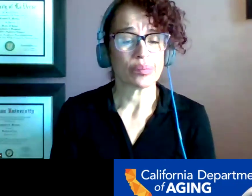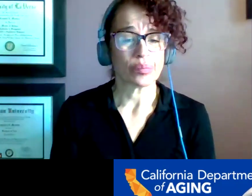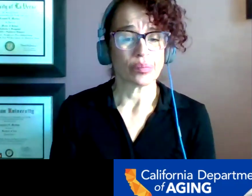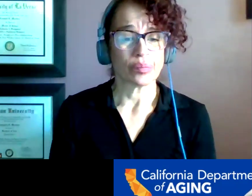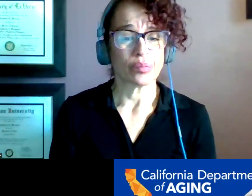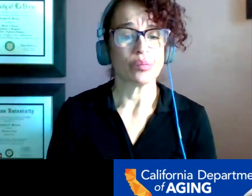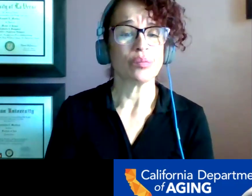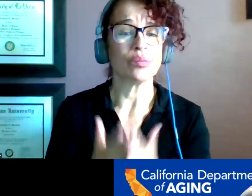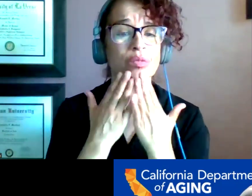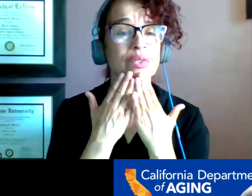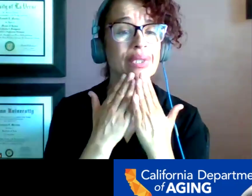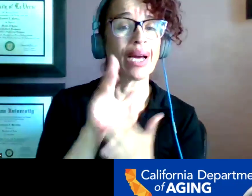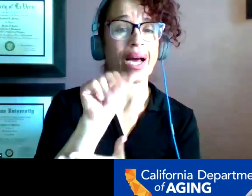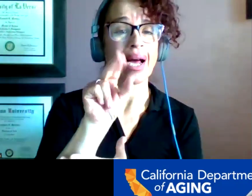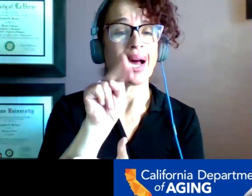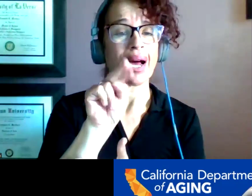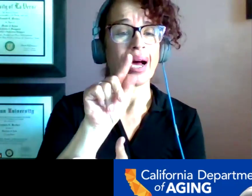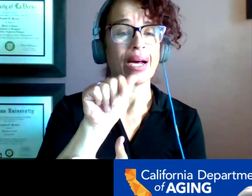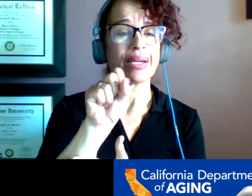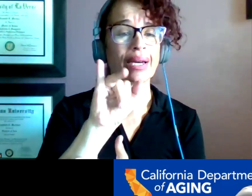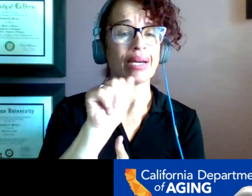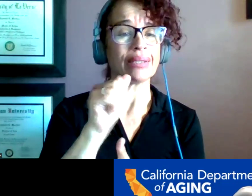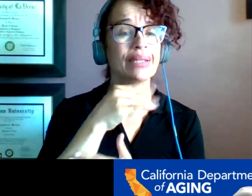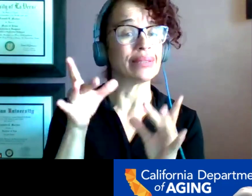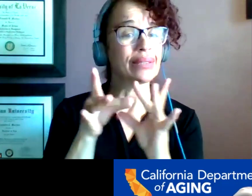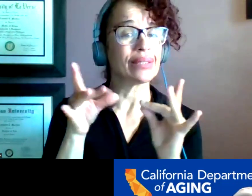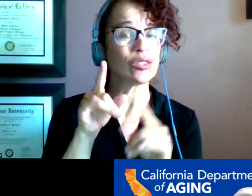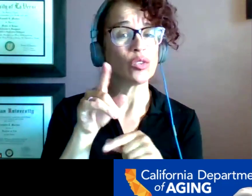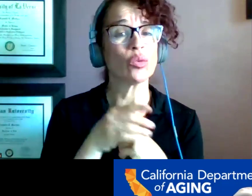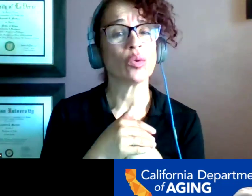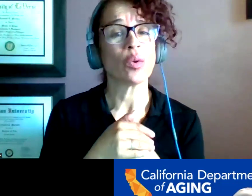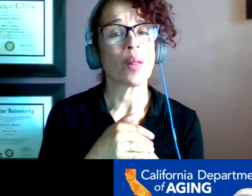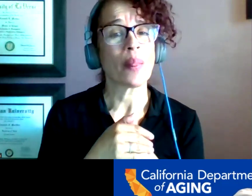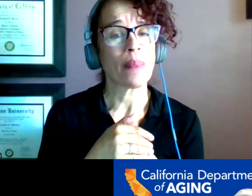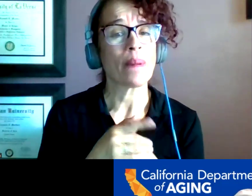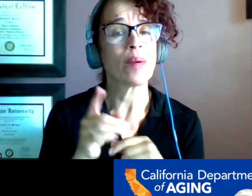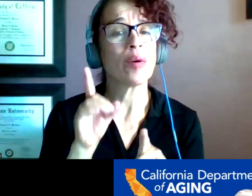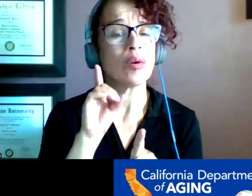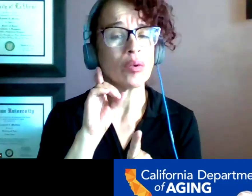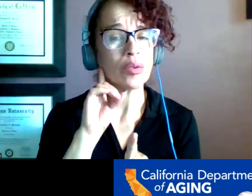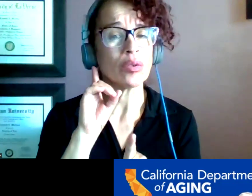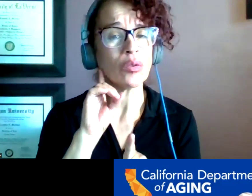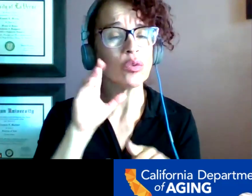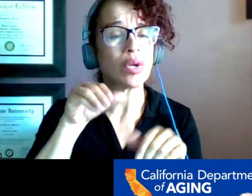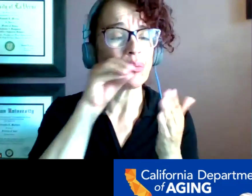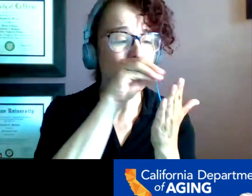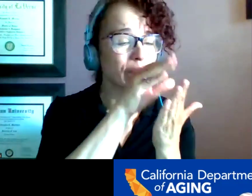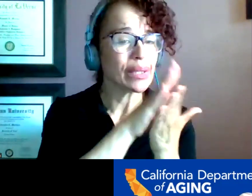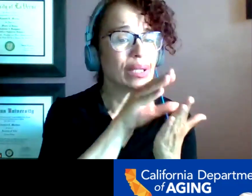Barbara, thank you. Oh, Anastasia, if you'd like to comment. Thank Sure, you. no, Joseph and I are here. We're taking